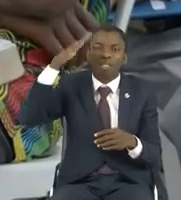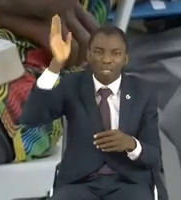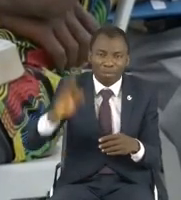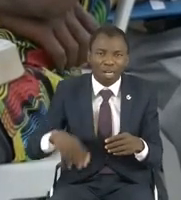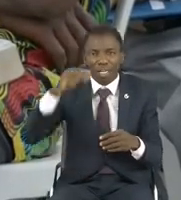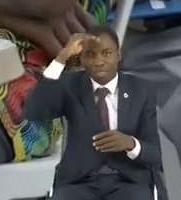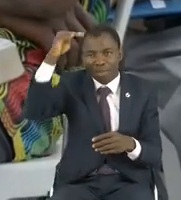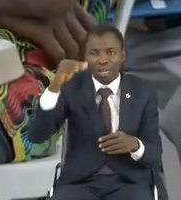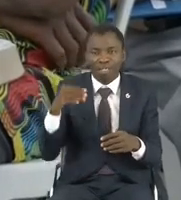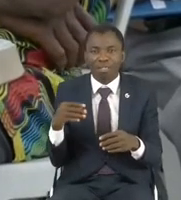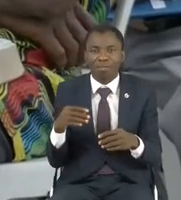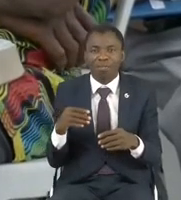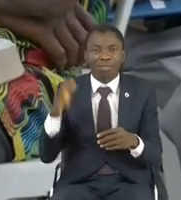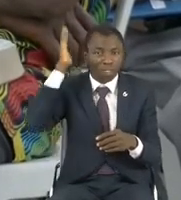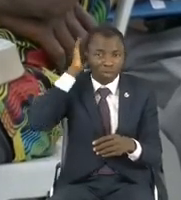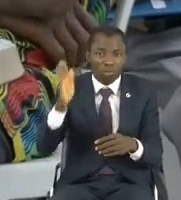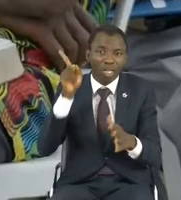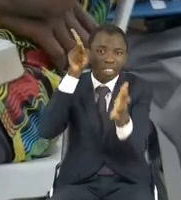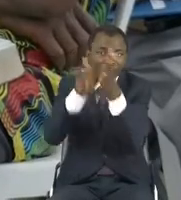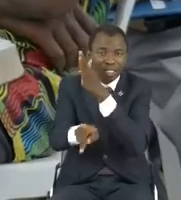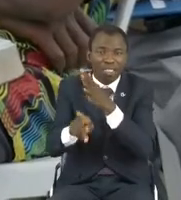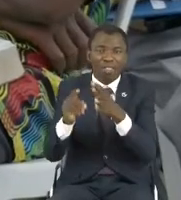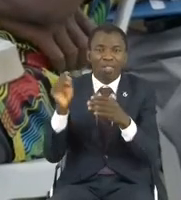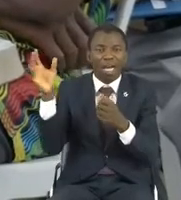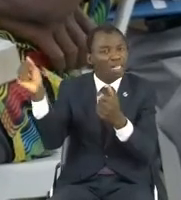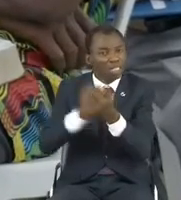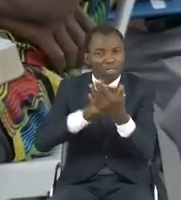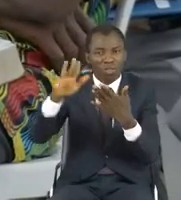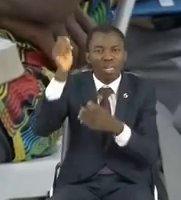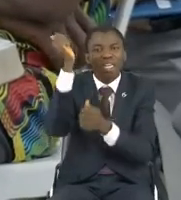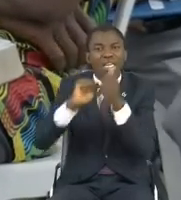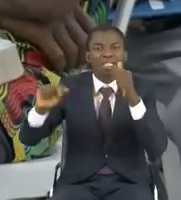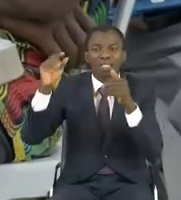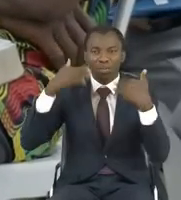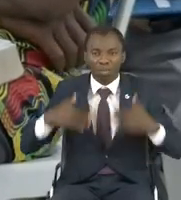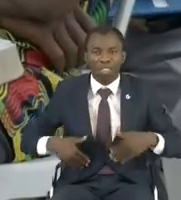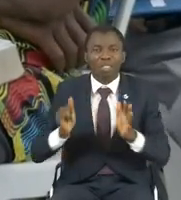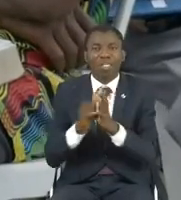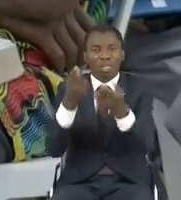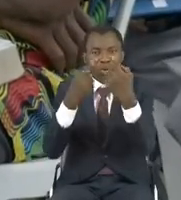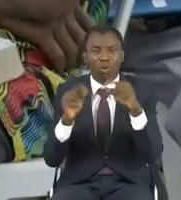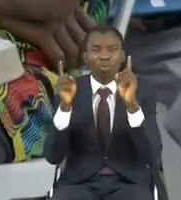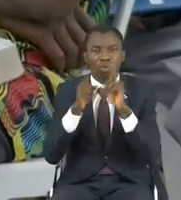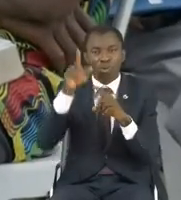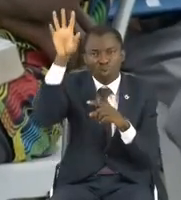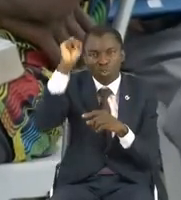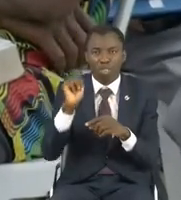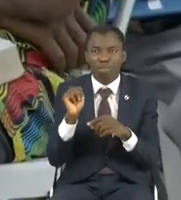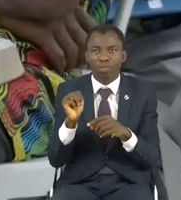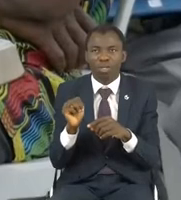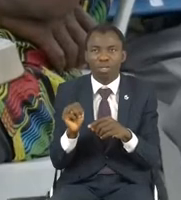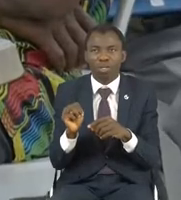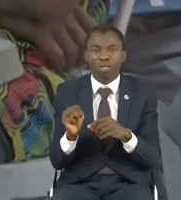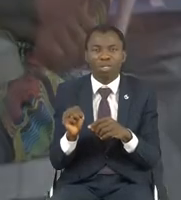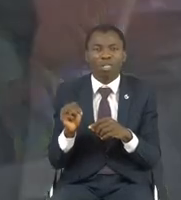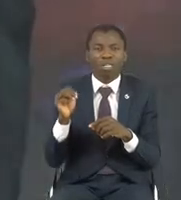He would kill and destroy anybody that came to him. And Jesus left his throne